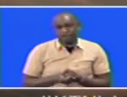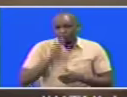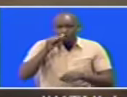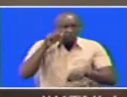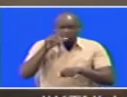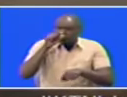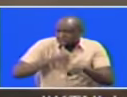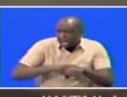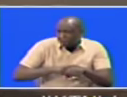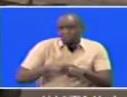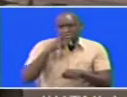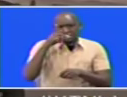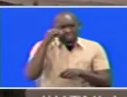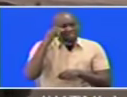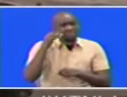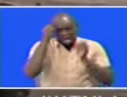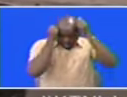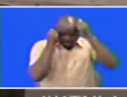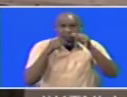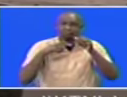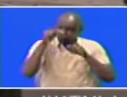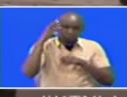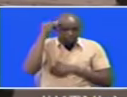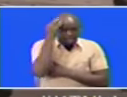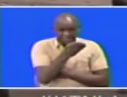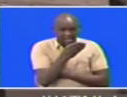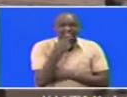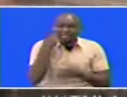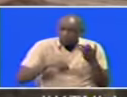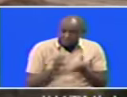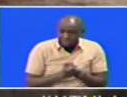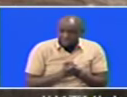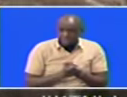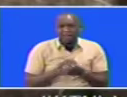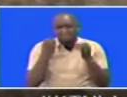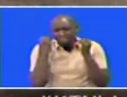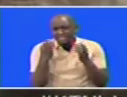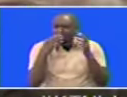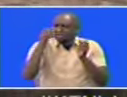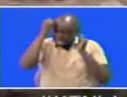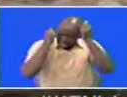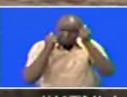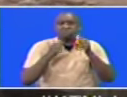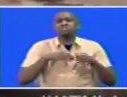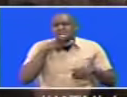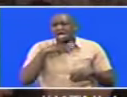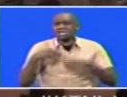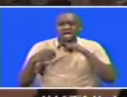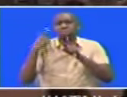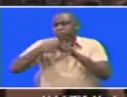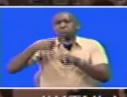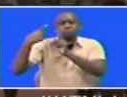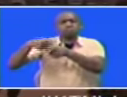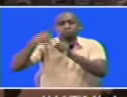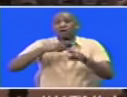KDF went to the Horn of Africa country, it has been estimated that hundreds of troops have lost their lives in the process, even